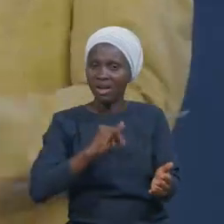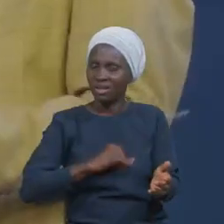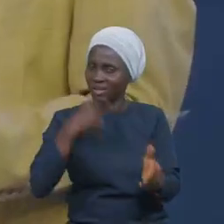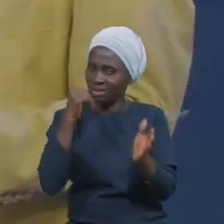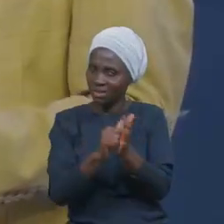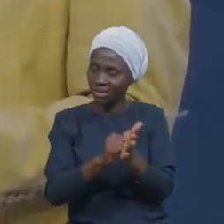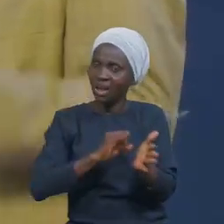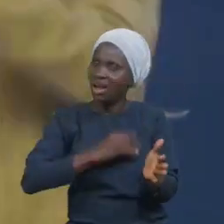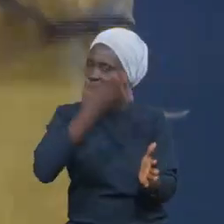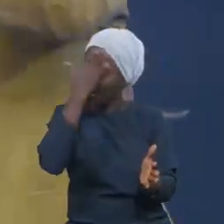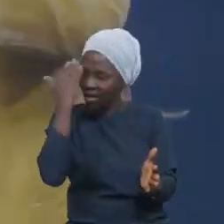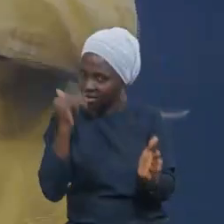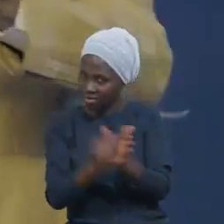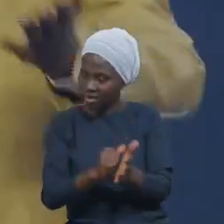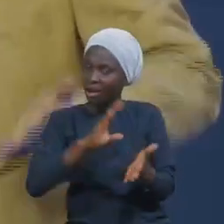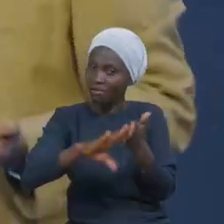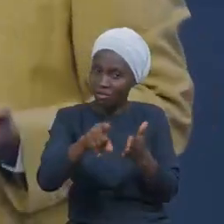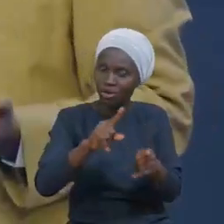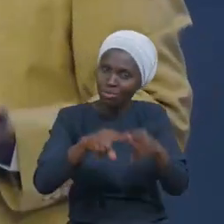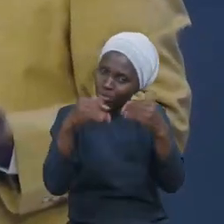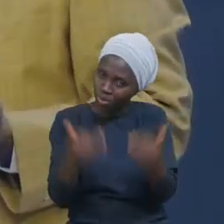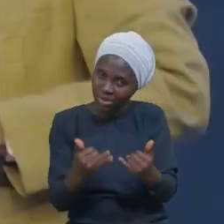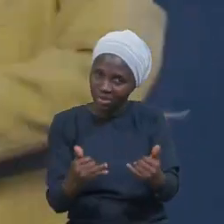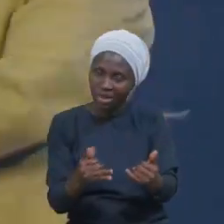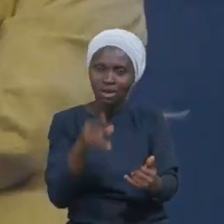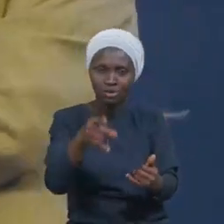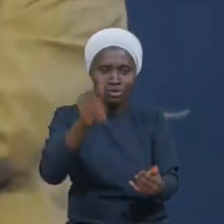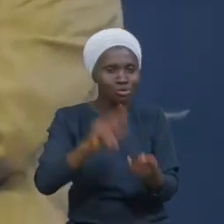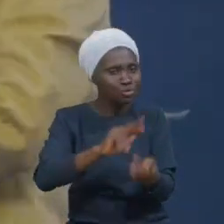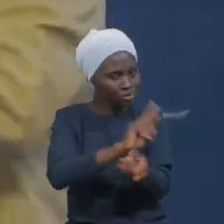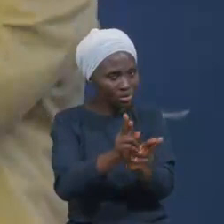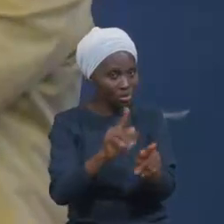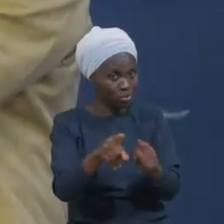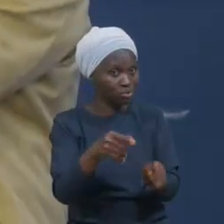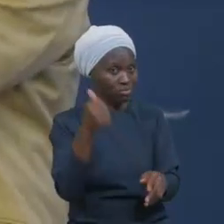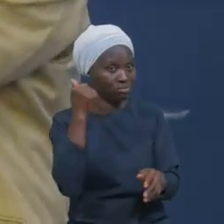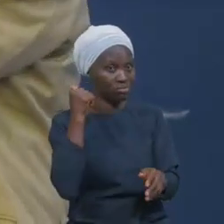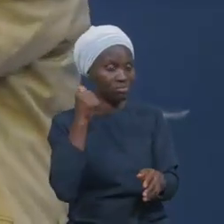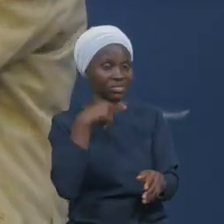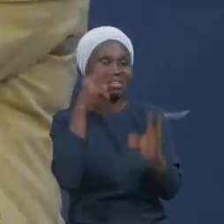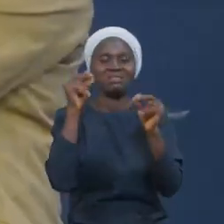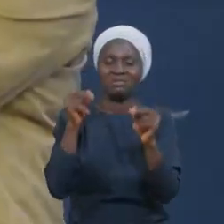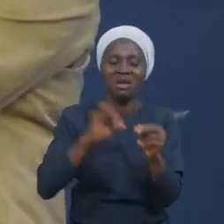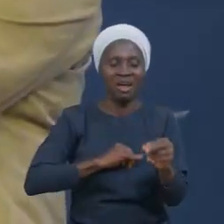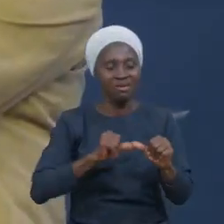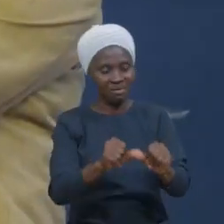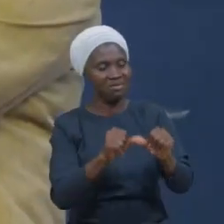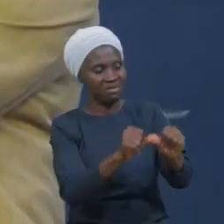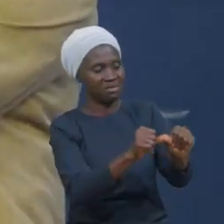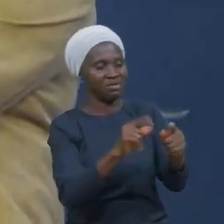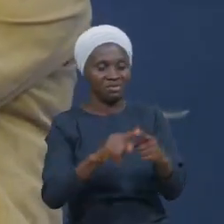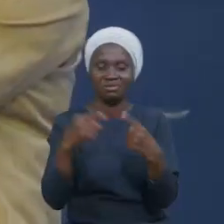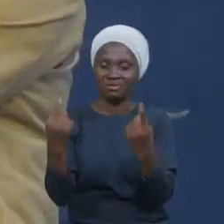I'll forgive you. But now you shall repent. And you say, no, I'll keep on driving the